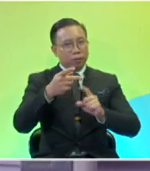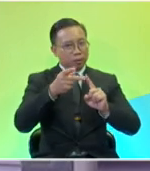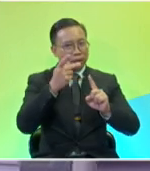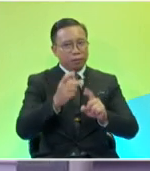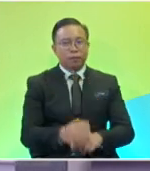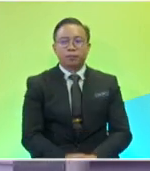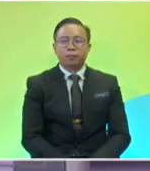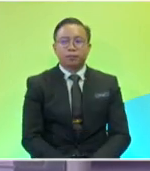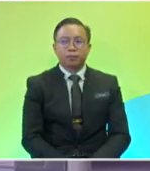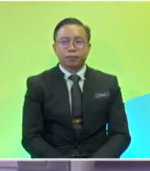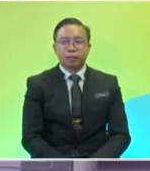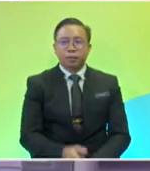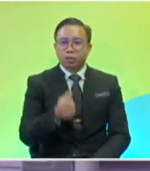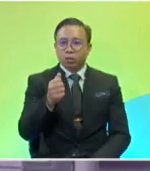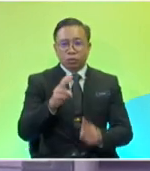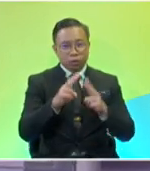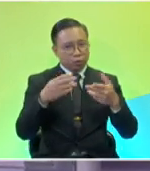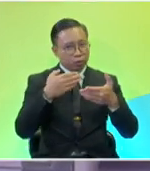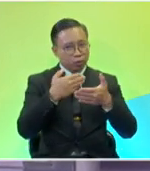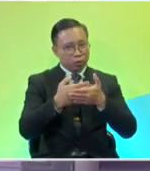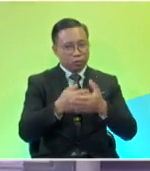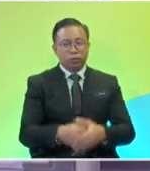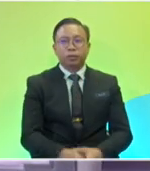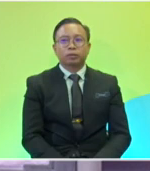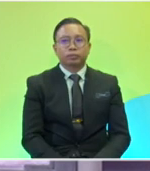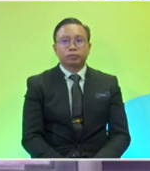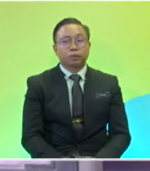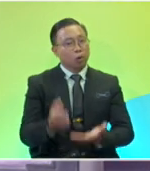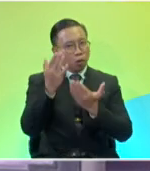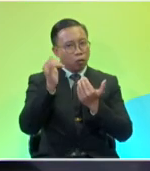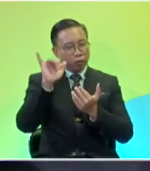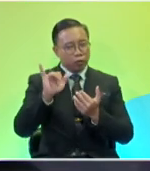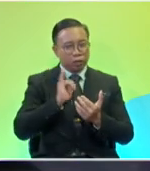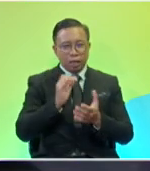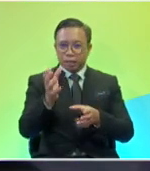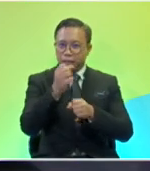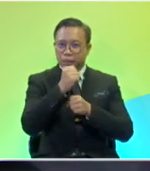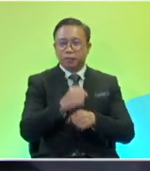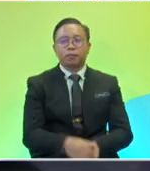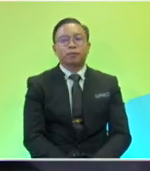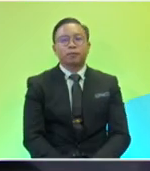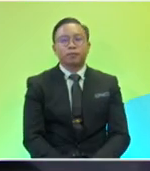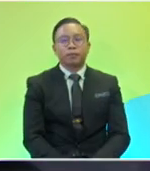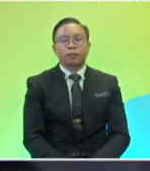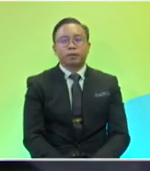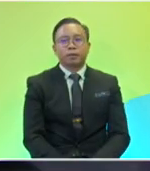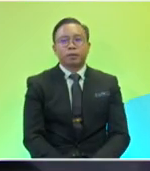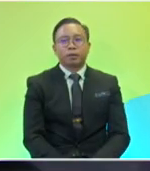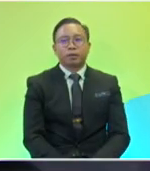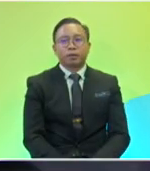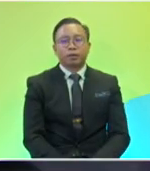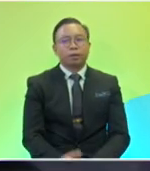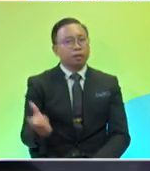it looks like you are very close. Hopefully. Me too. Hopefully, if I get a post office. Okay. Okay. Let